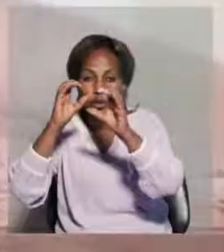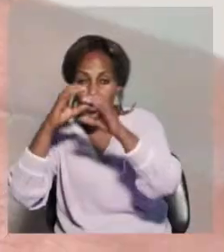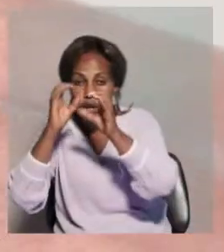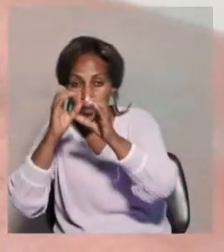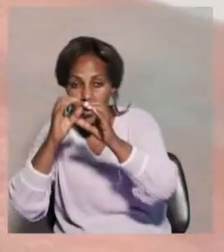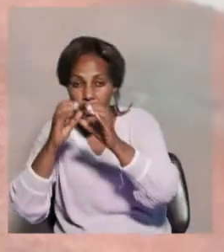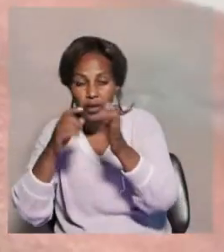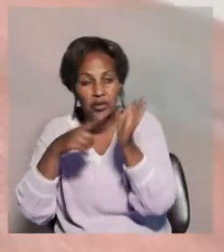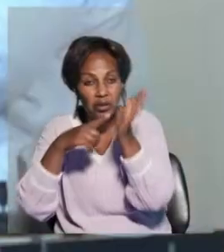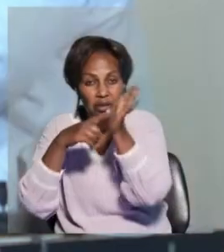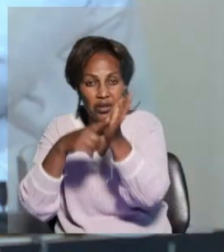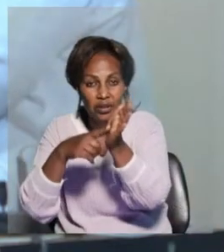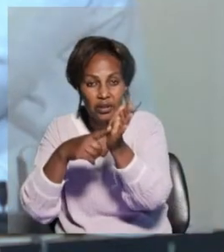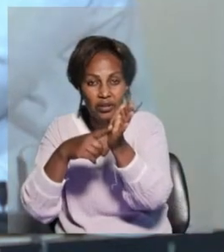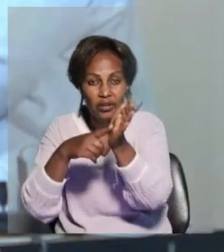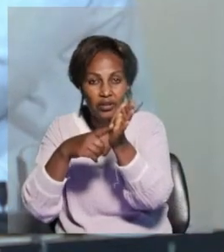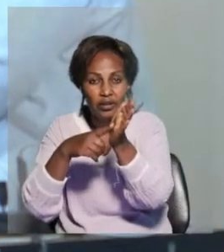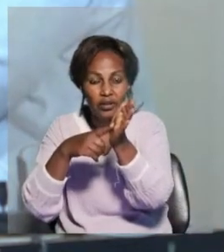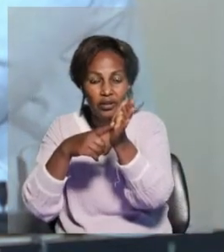indicators.